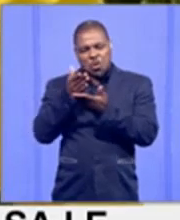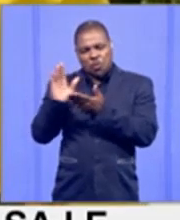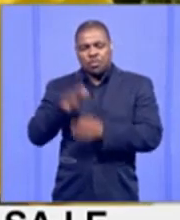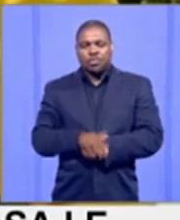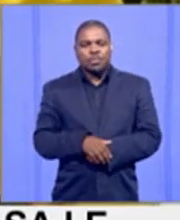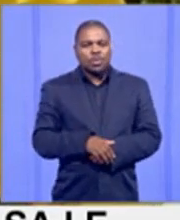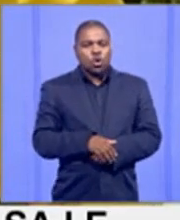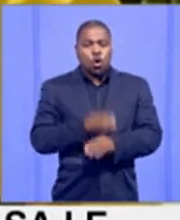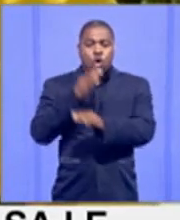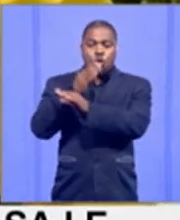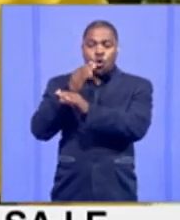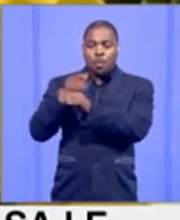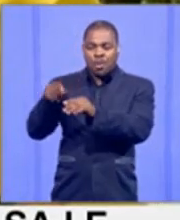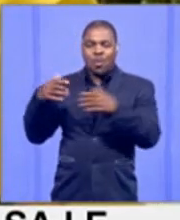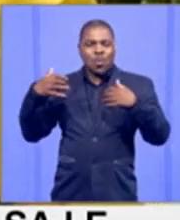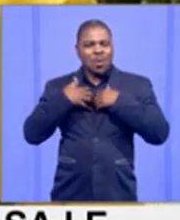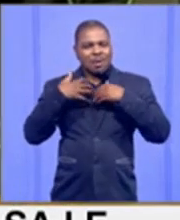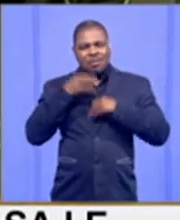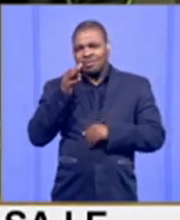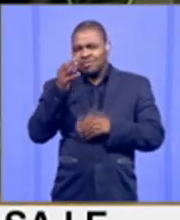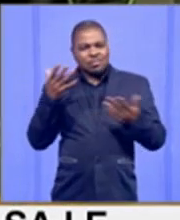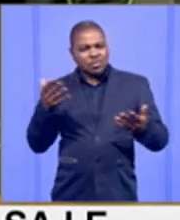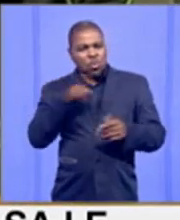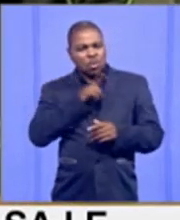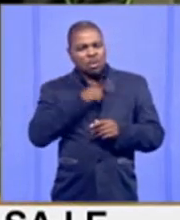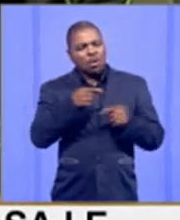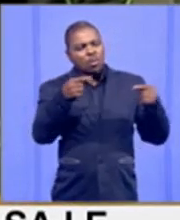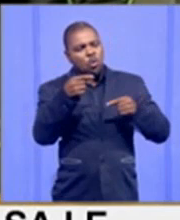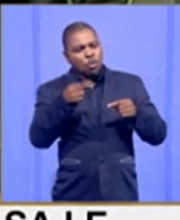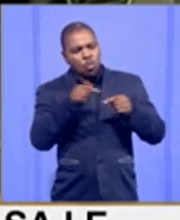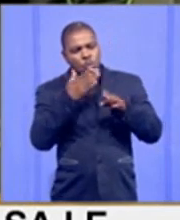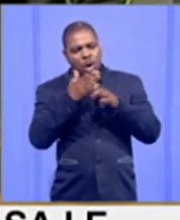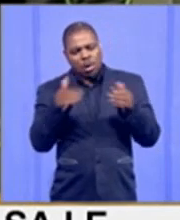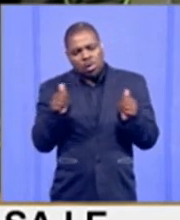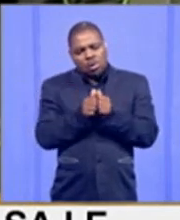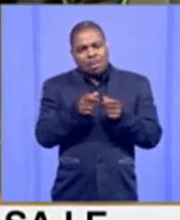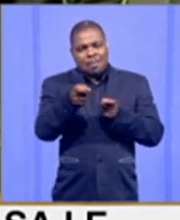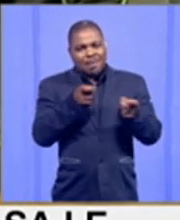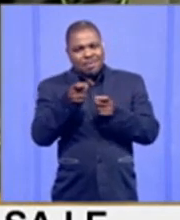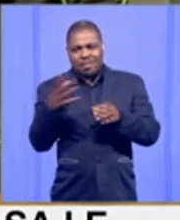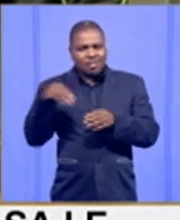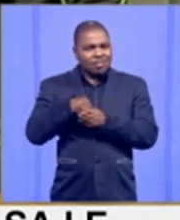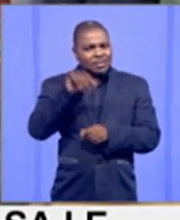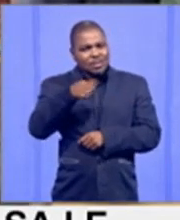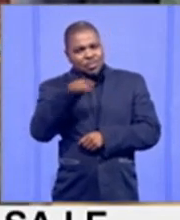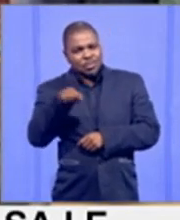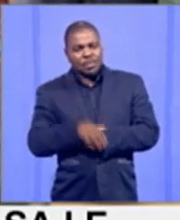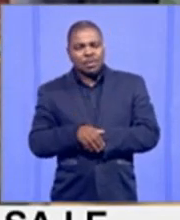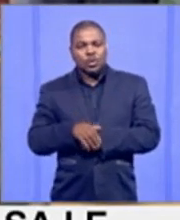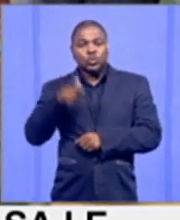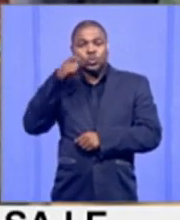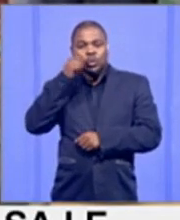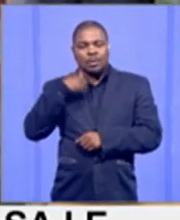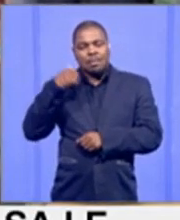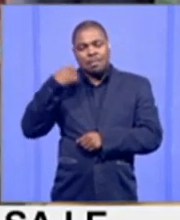Mokgatlo wa Cope o tshwenya ke bokamoso bja ona, kgatlhanong le mekgatlo yeo e bopago puso ya motlhakanelwa. Spikara sa lekgotla la Tshwane